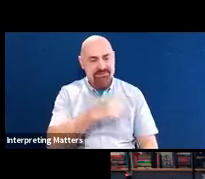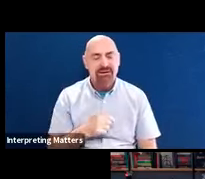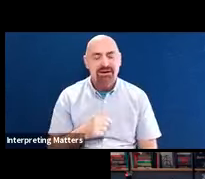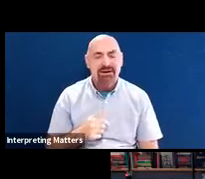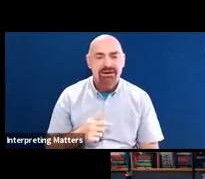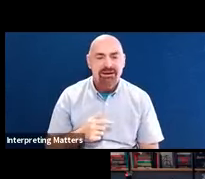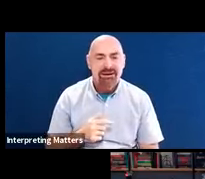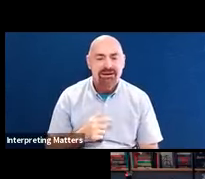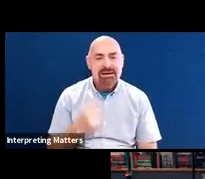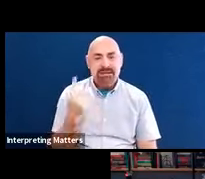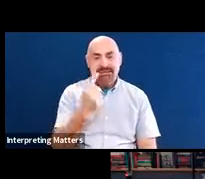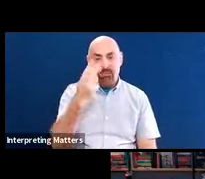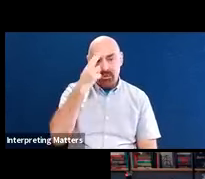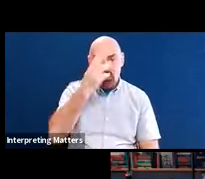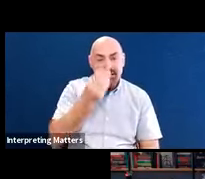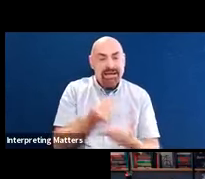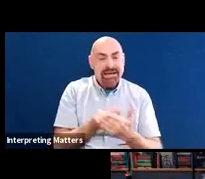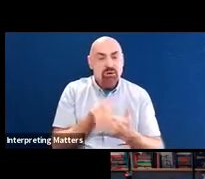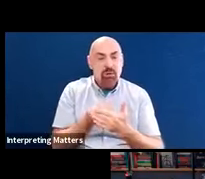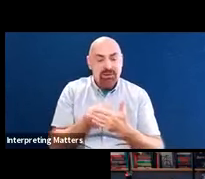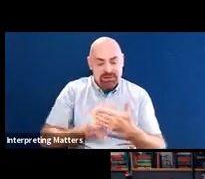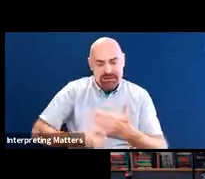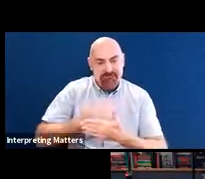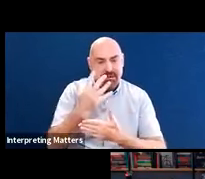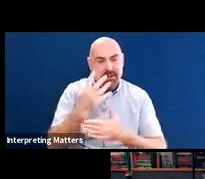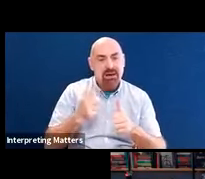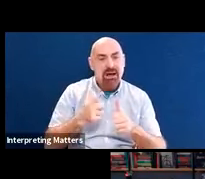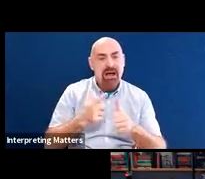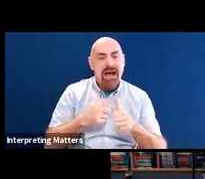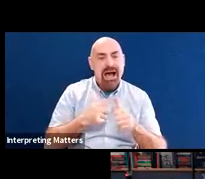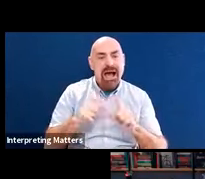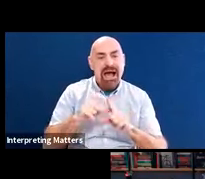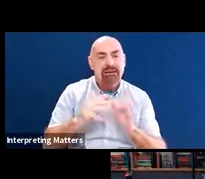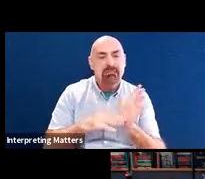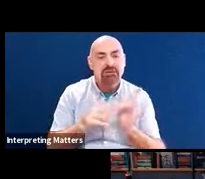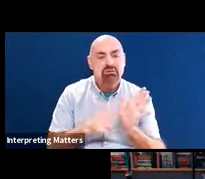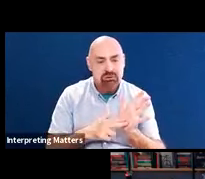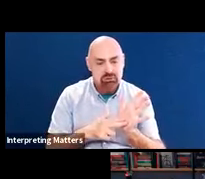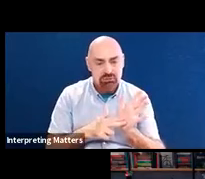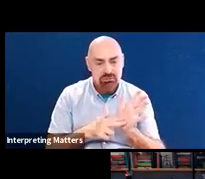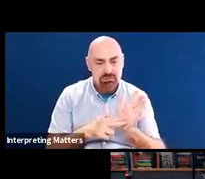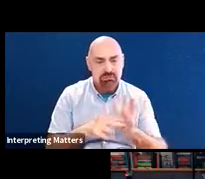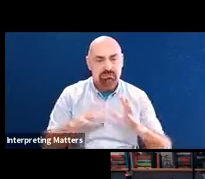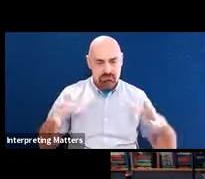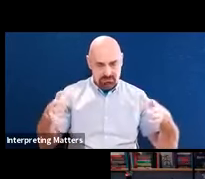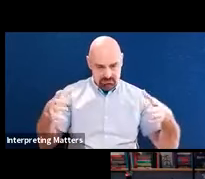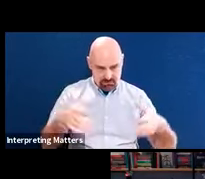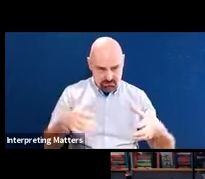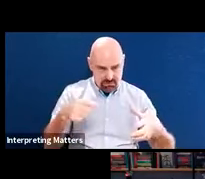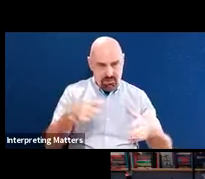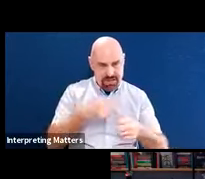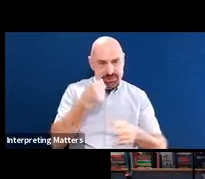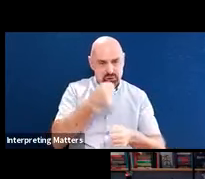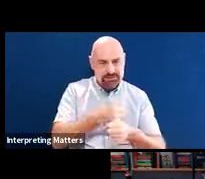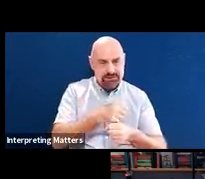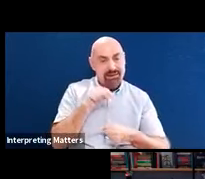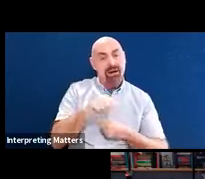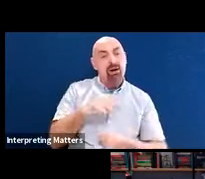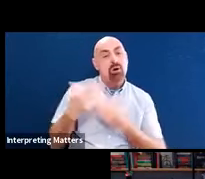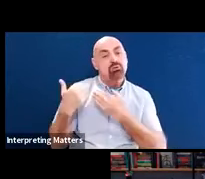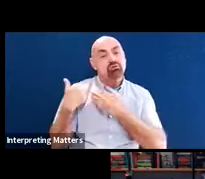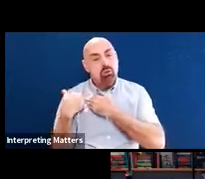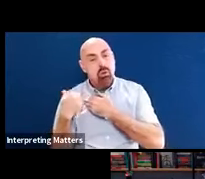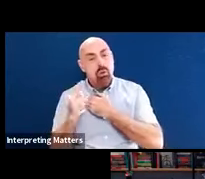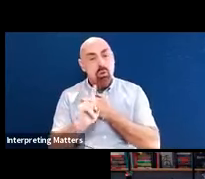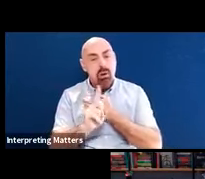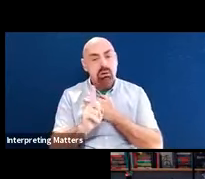there is something called the Economic Development Administration, which is part of the Department of Commerce. And I mean, its role is to, at